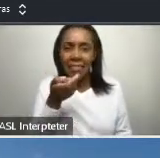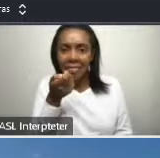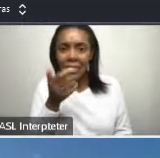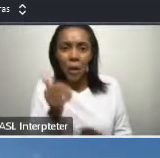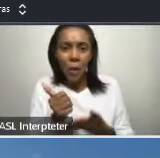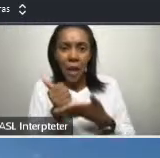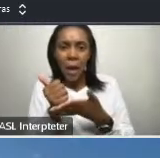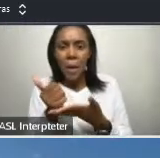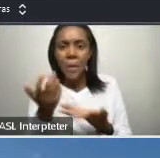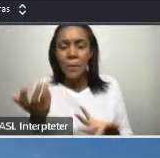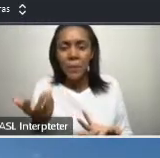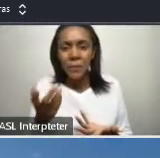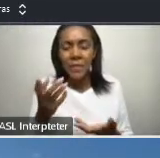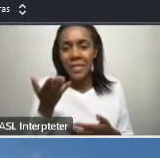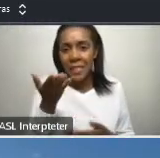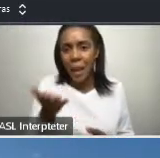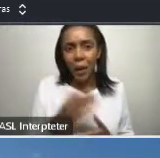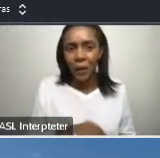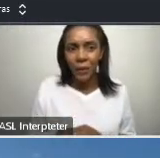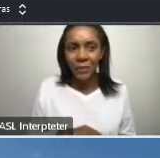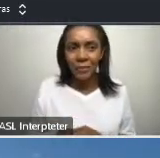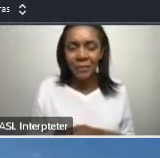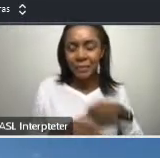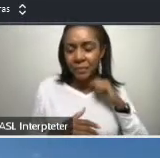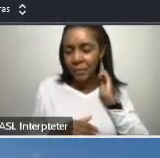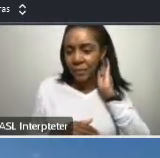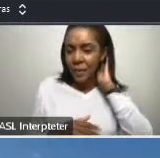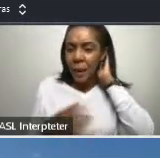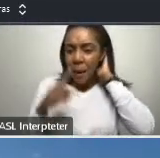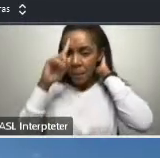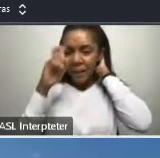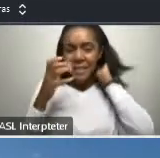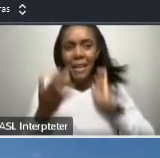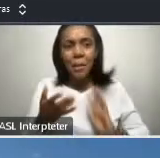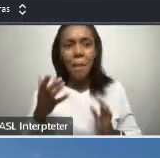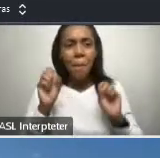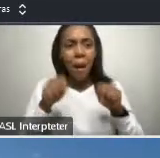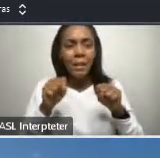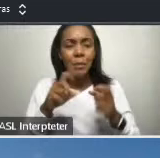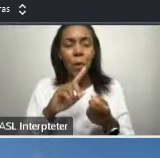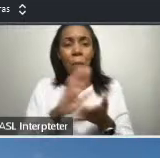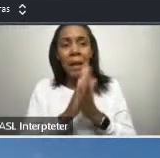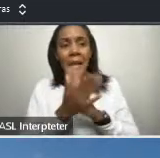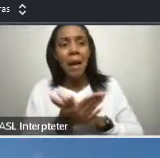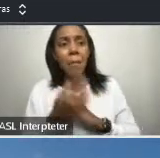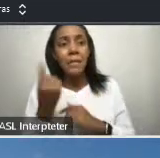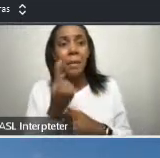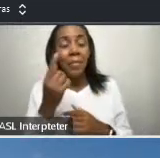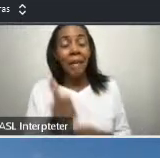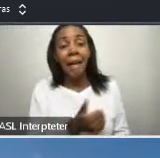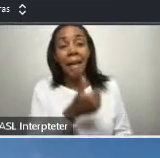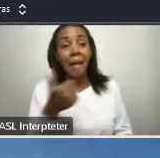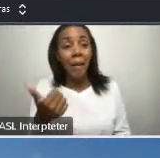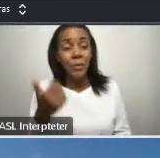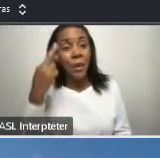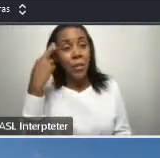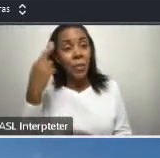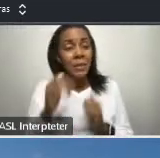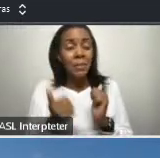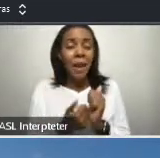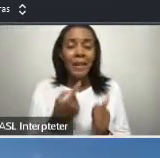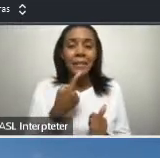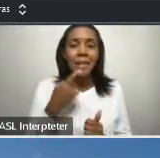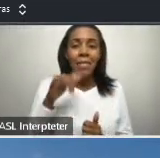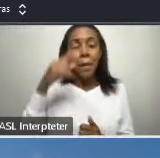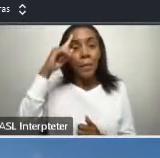that'll last about 6 months and then turn it into something else. And the reason why I'm saying that, the owner